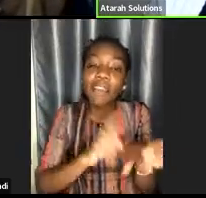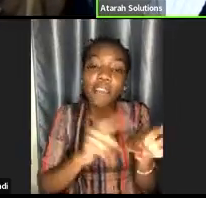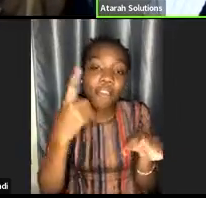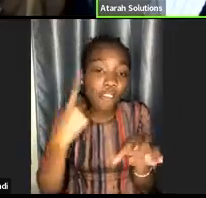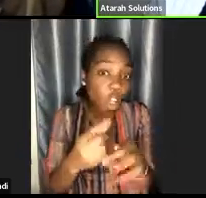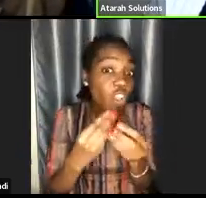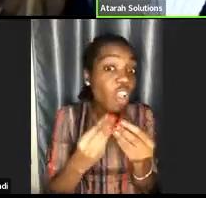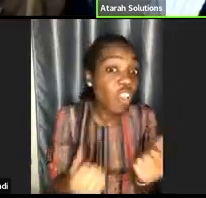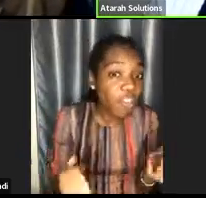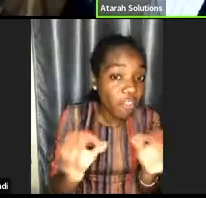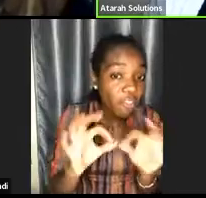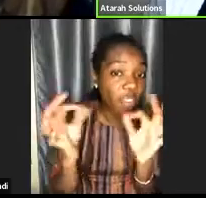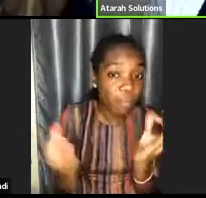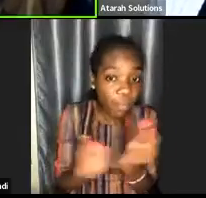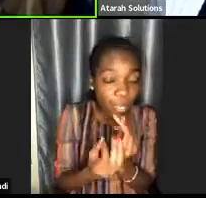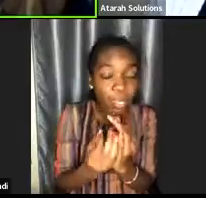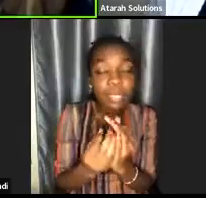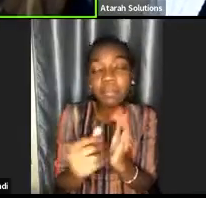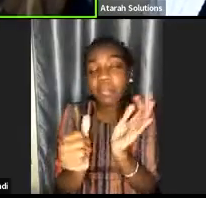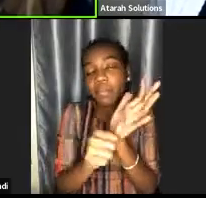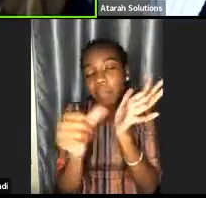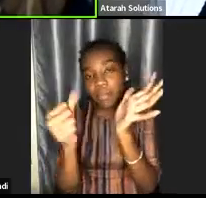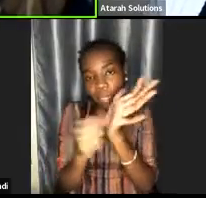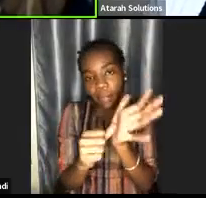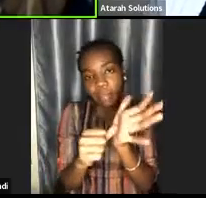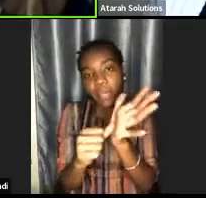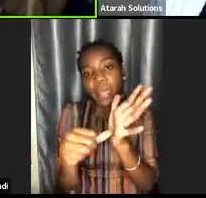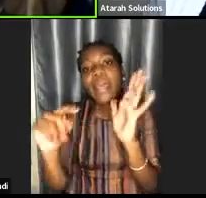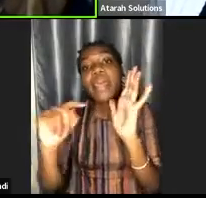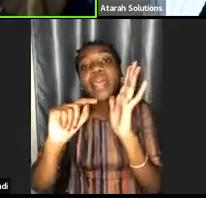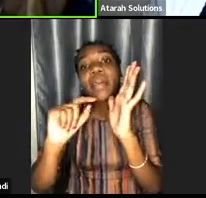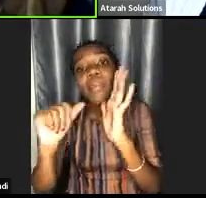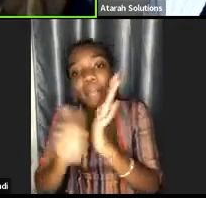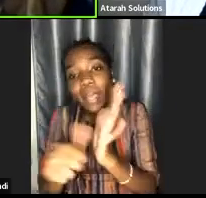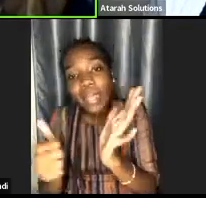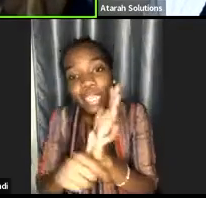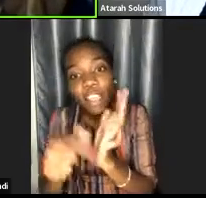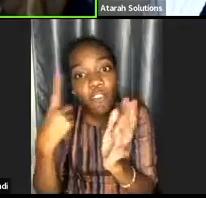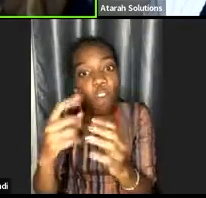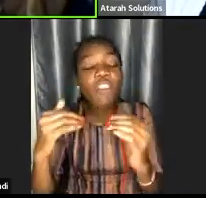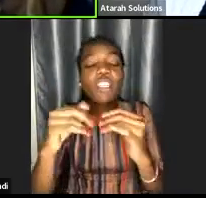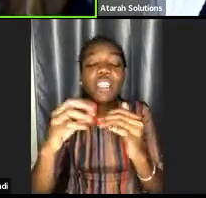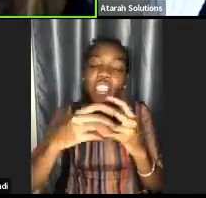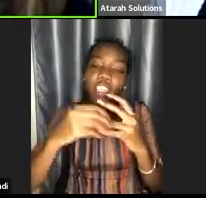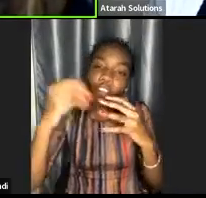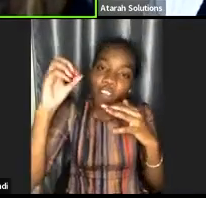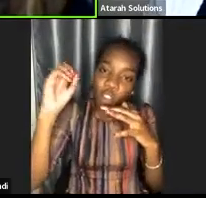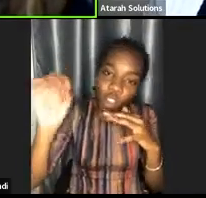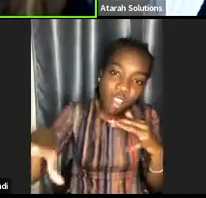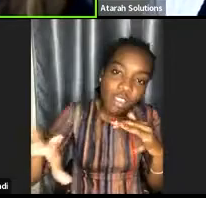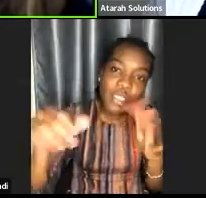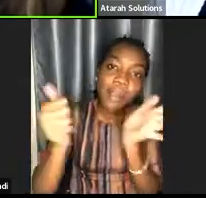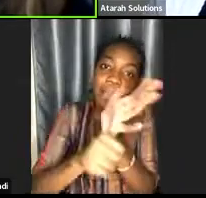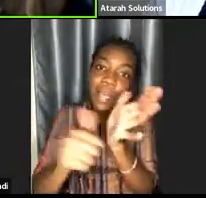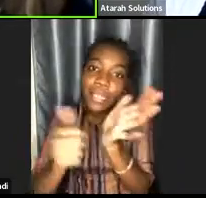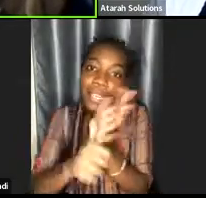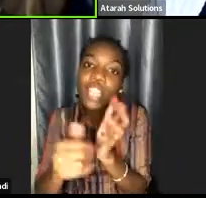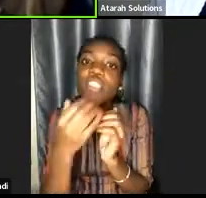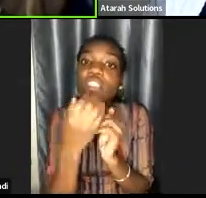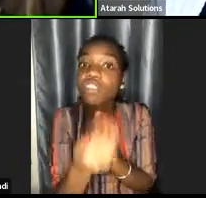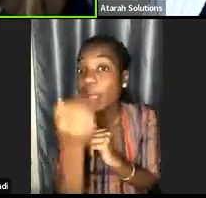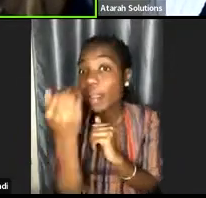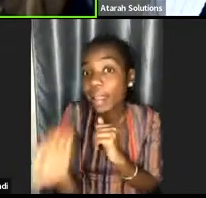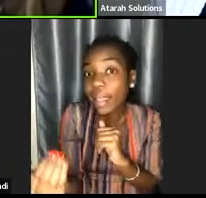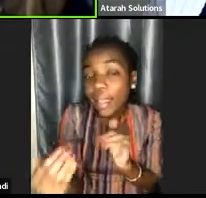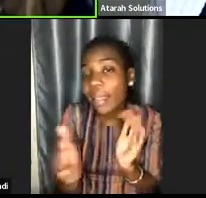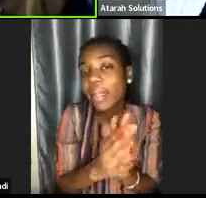dispute, matters to do with the divorce, matters to do with the children, so that then minor